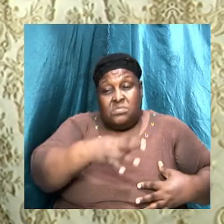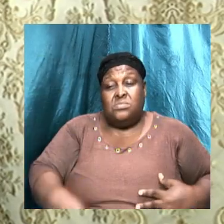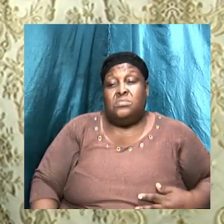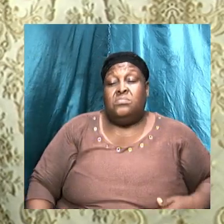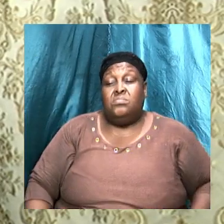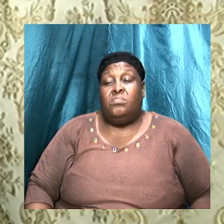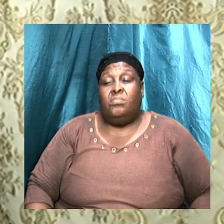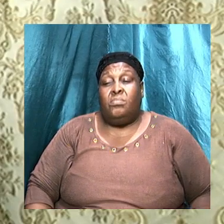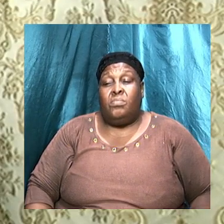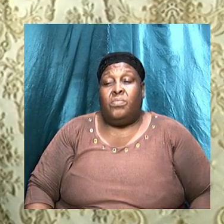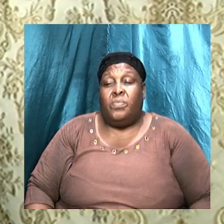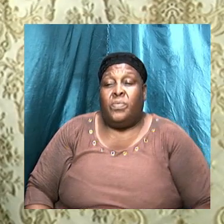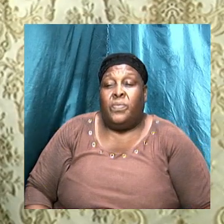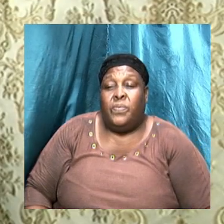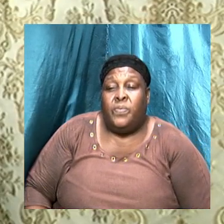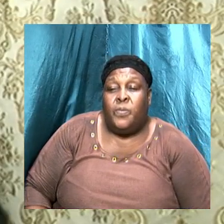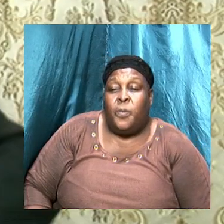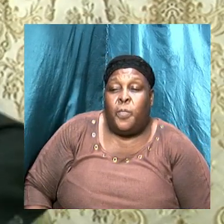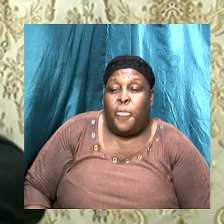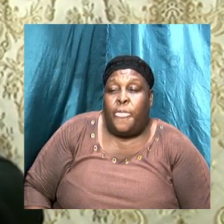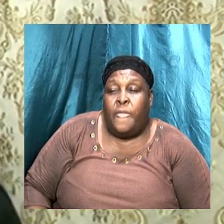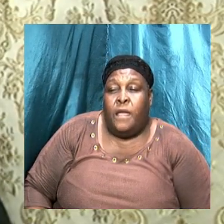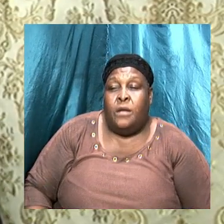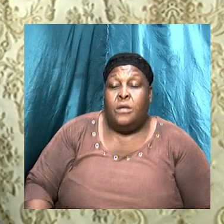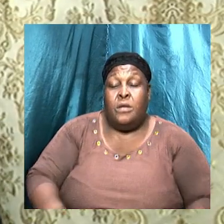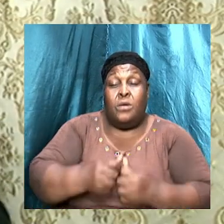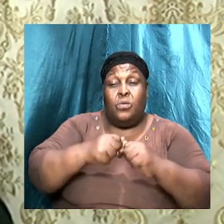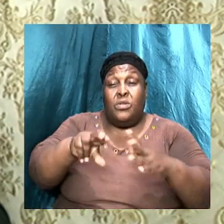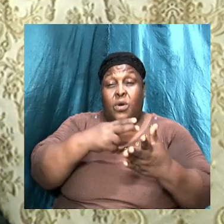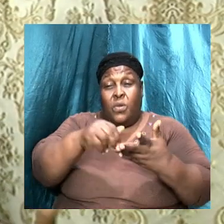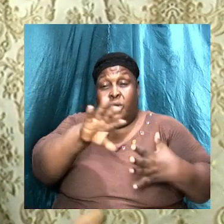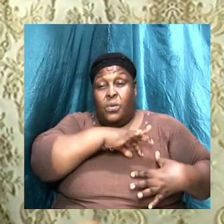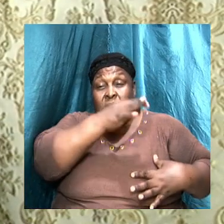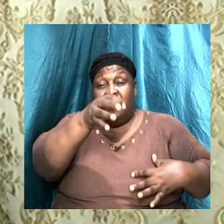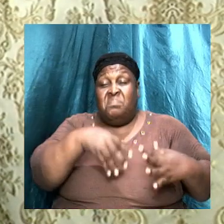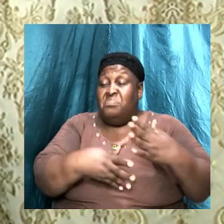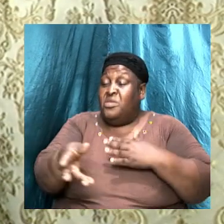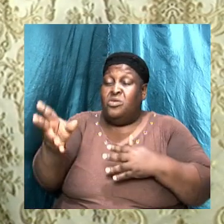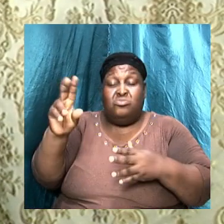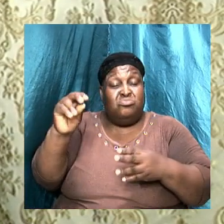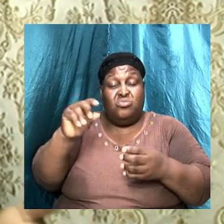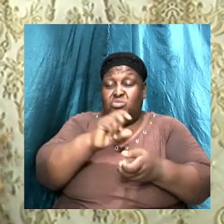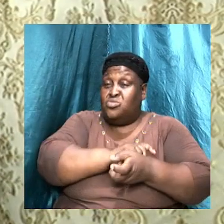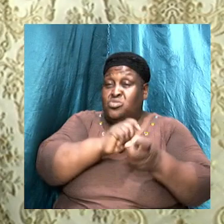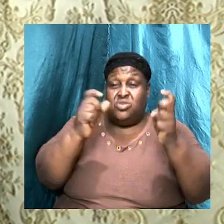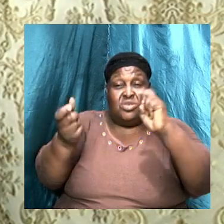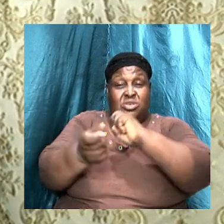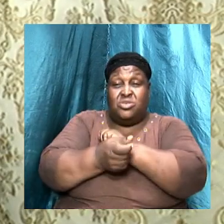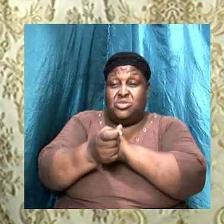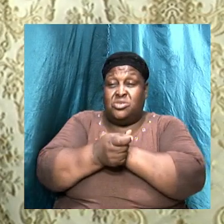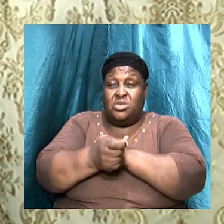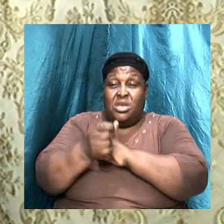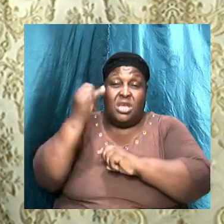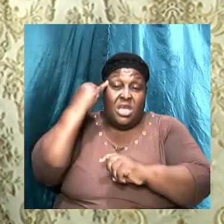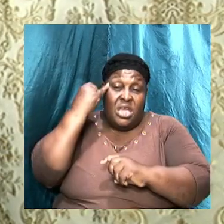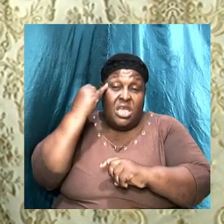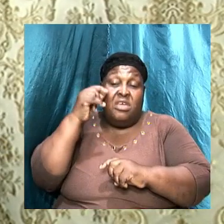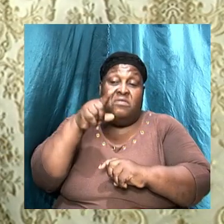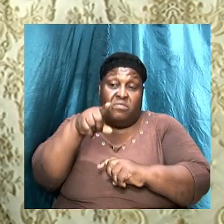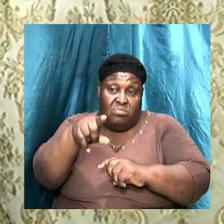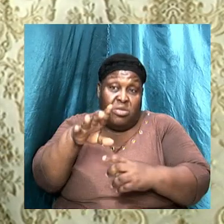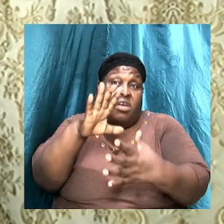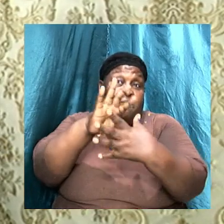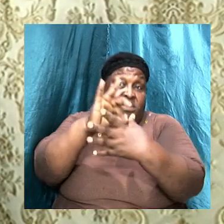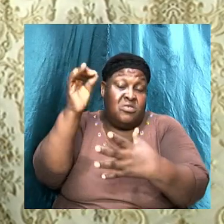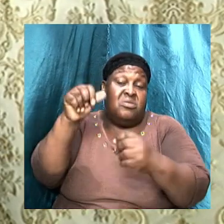the holy spirit without the holy spirit there is no changing if you are flesh you are going to remain